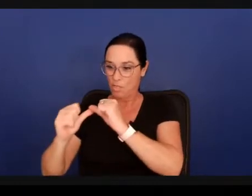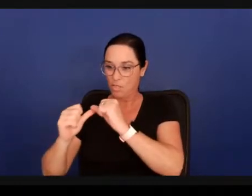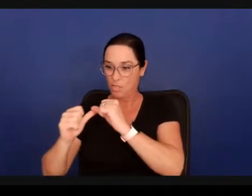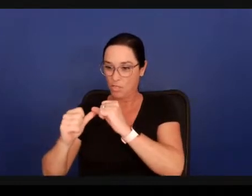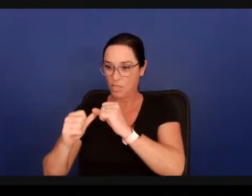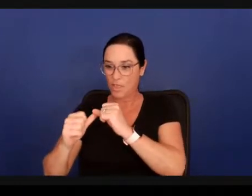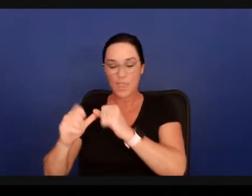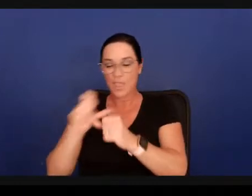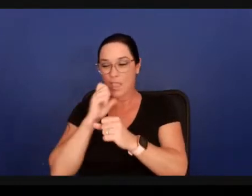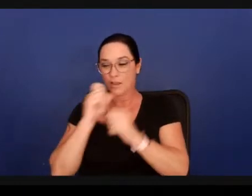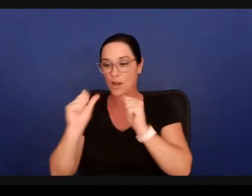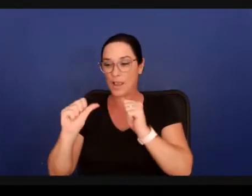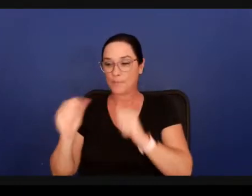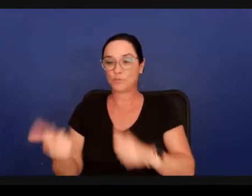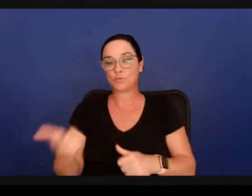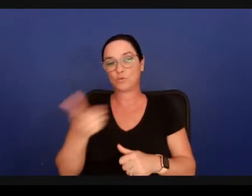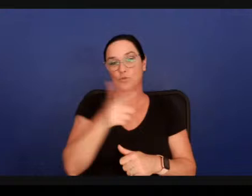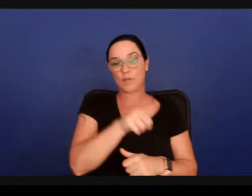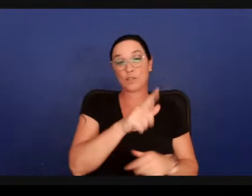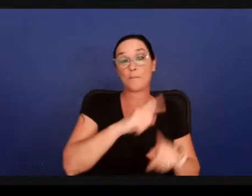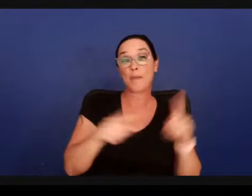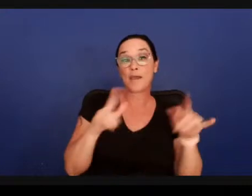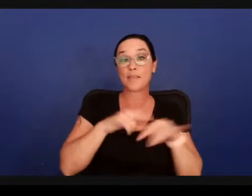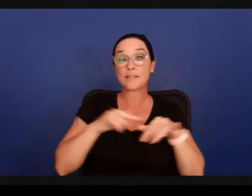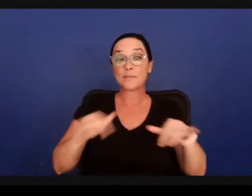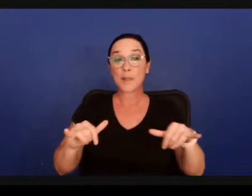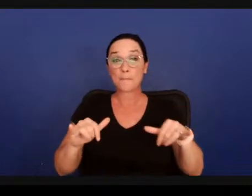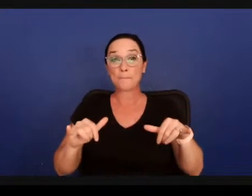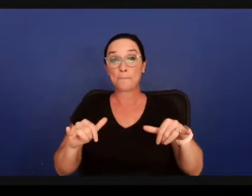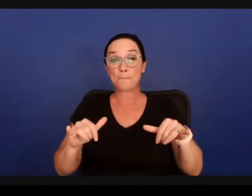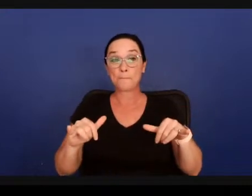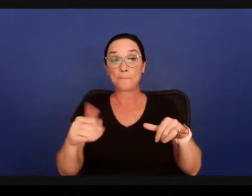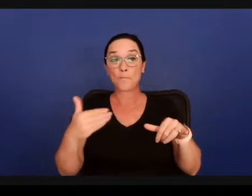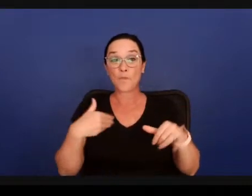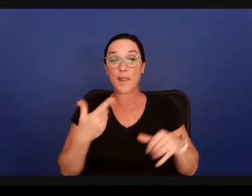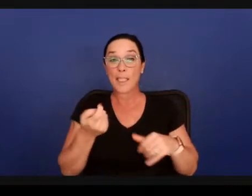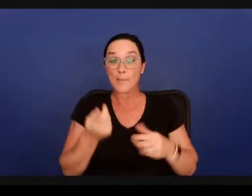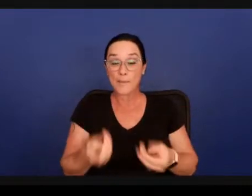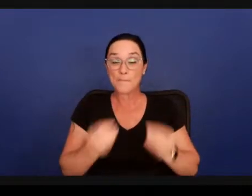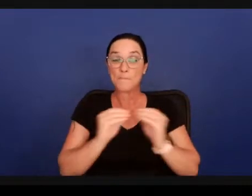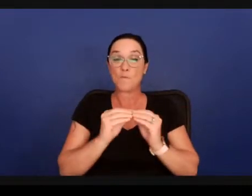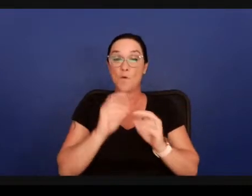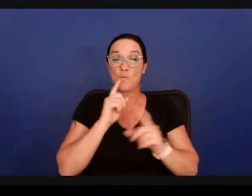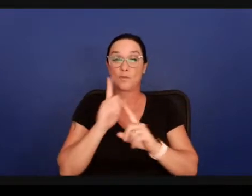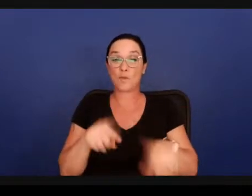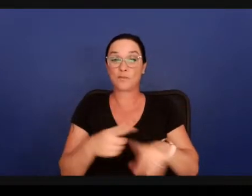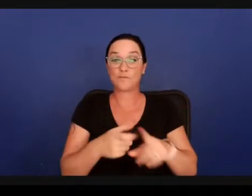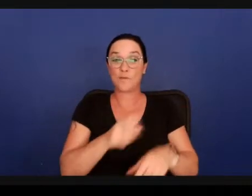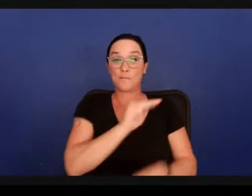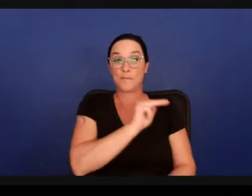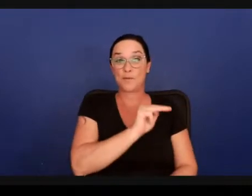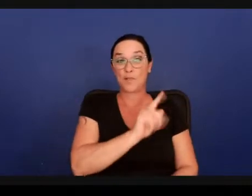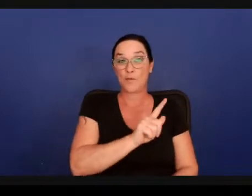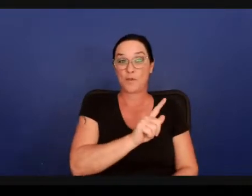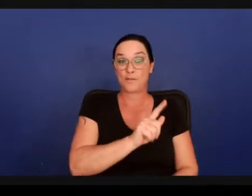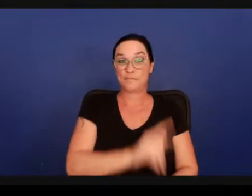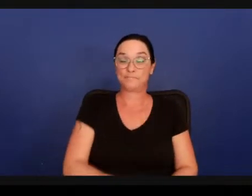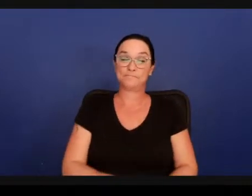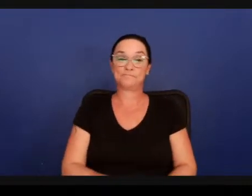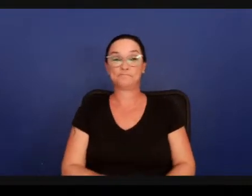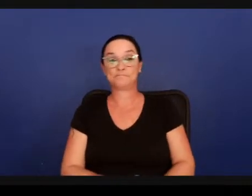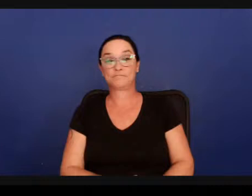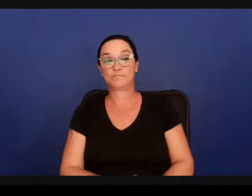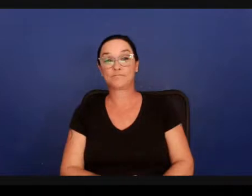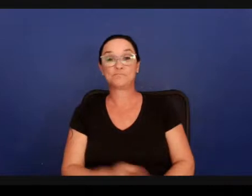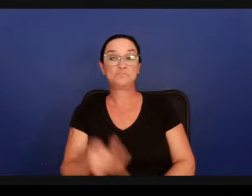been true. And at the same time, there has been more response from Mauna Loa as well. So we'll see